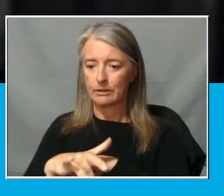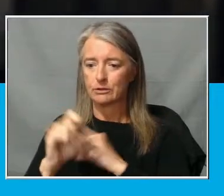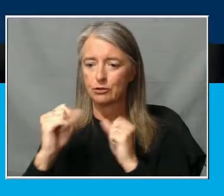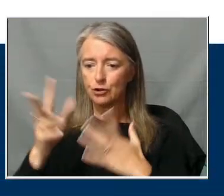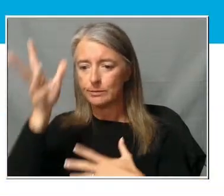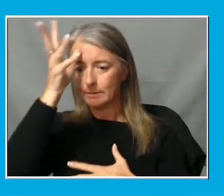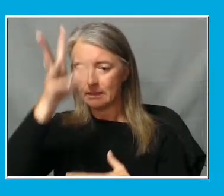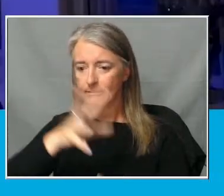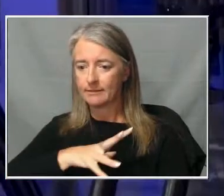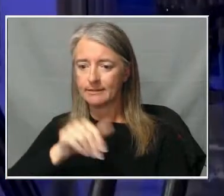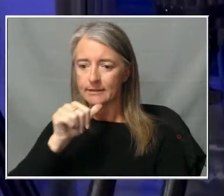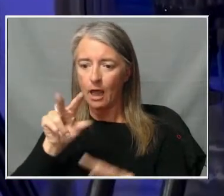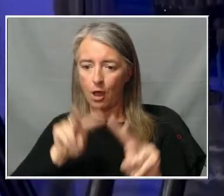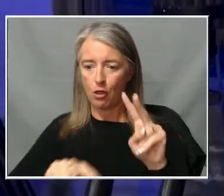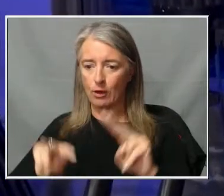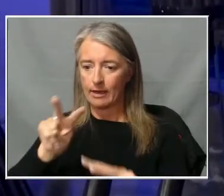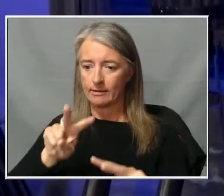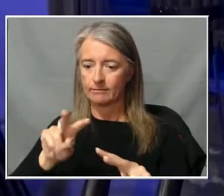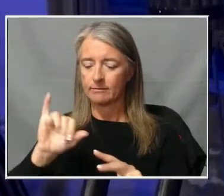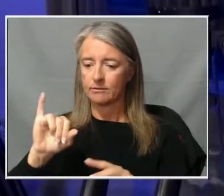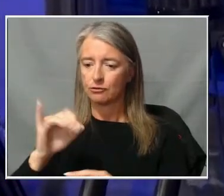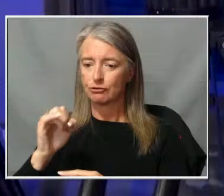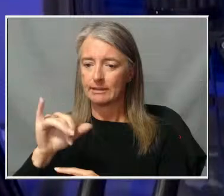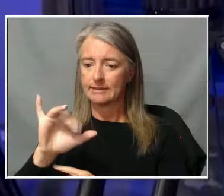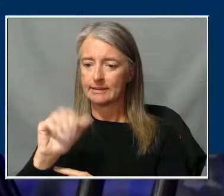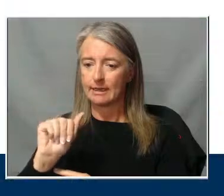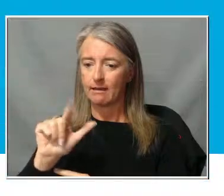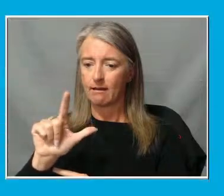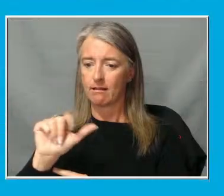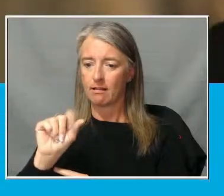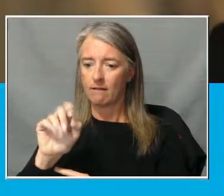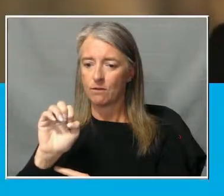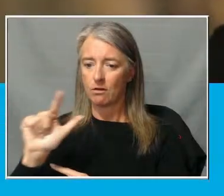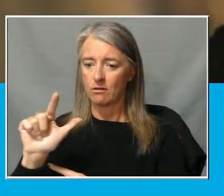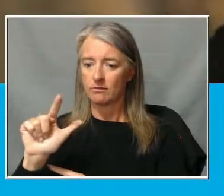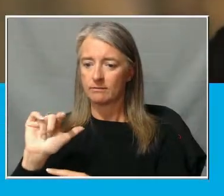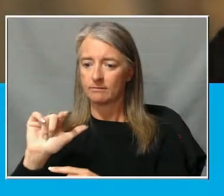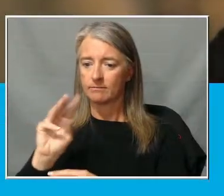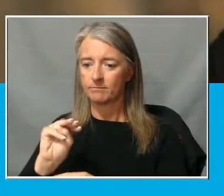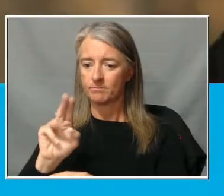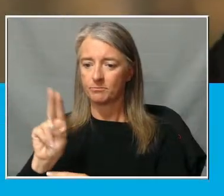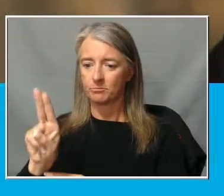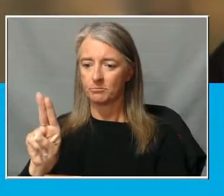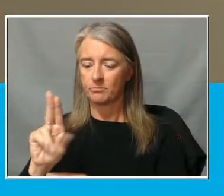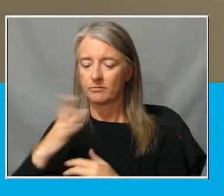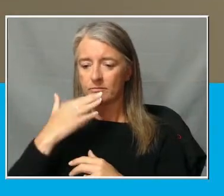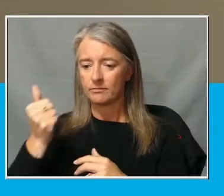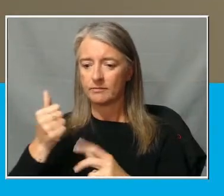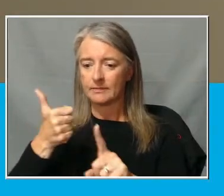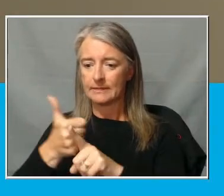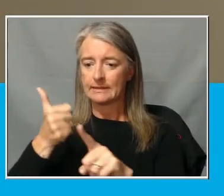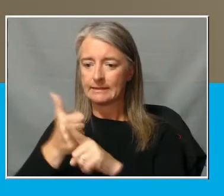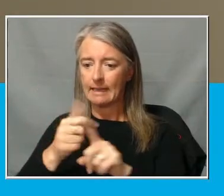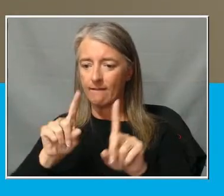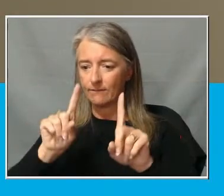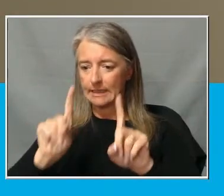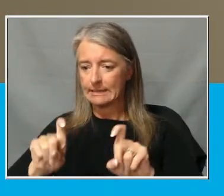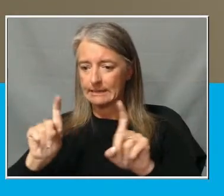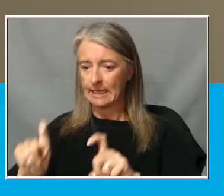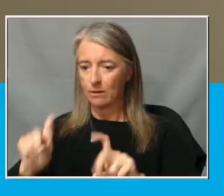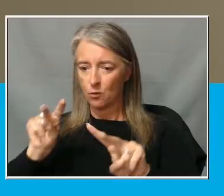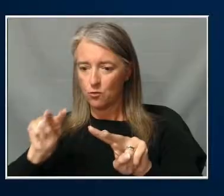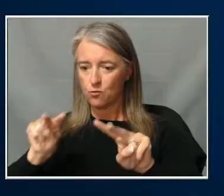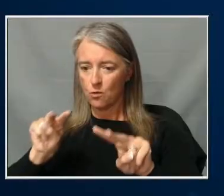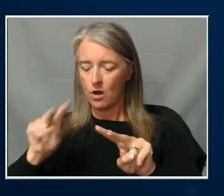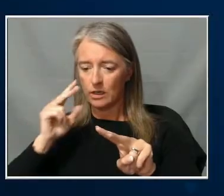not on the lookout. I'm Jessica Lovell on the next Morning Medical Update. The best advice for self-exams and what to watch out for besides